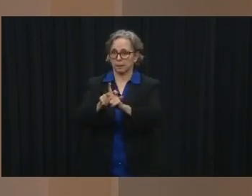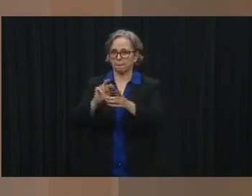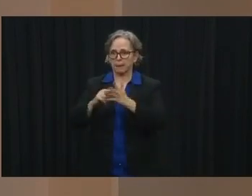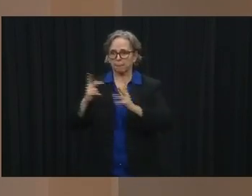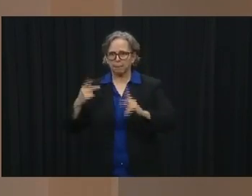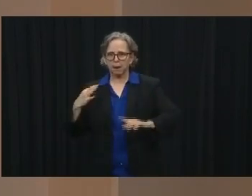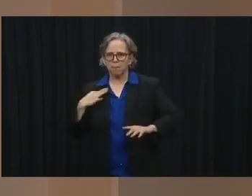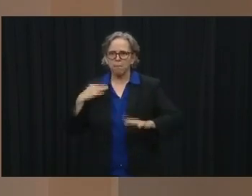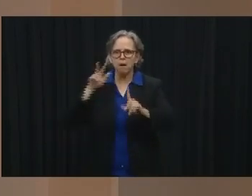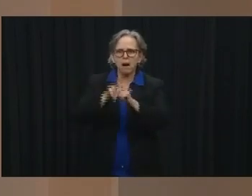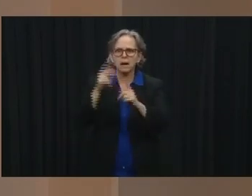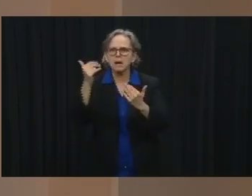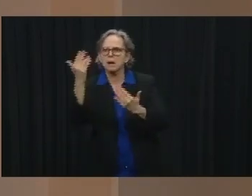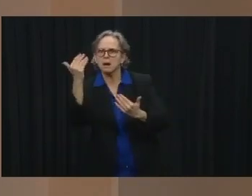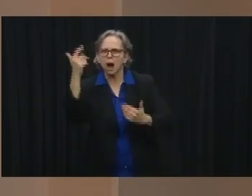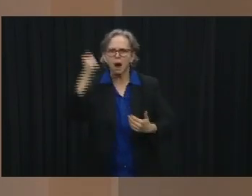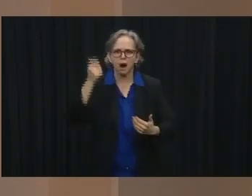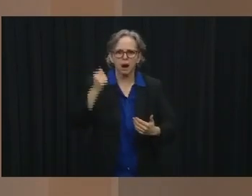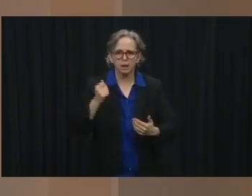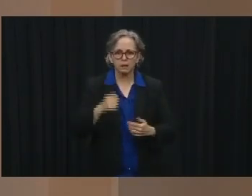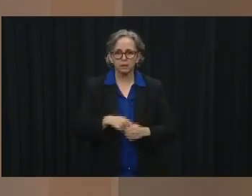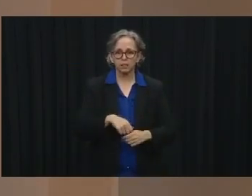2019, we had